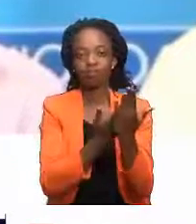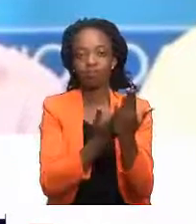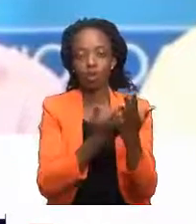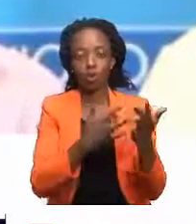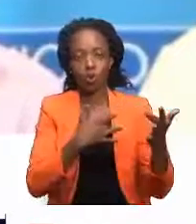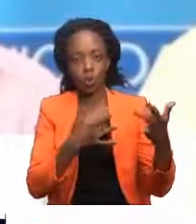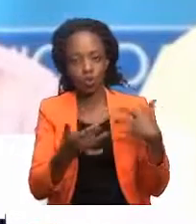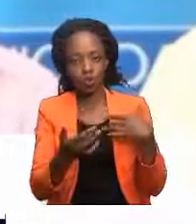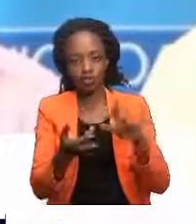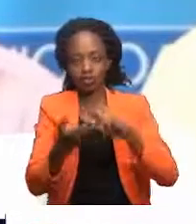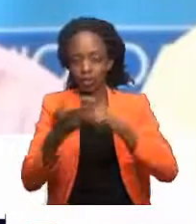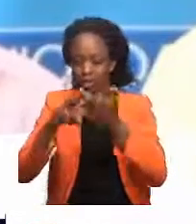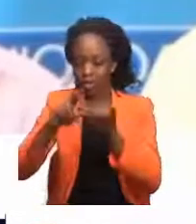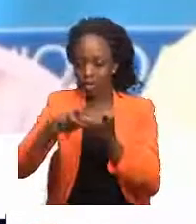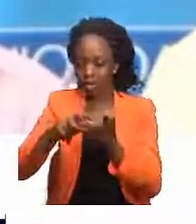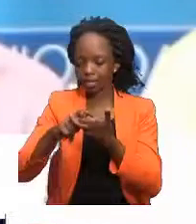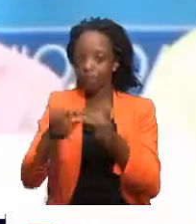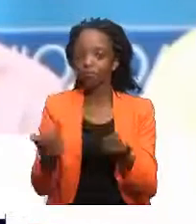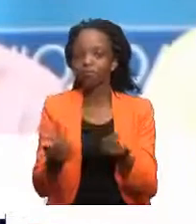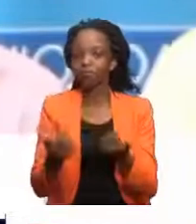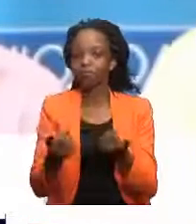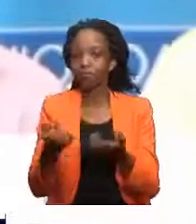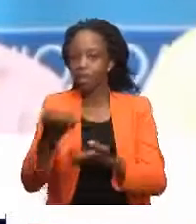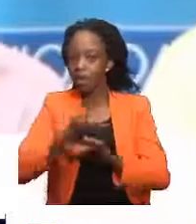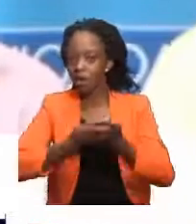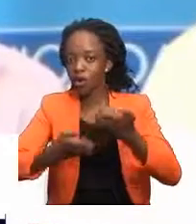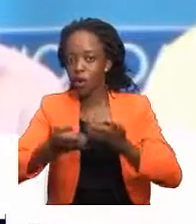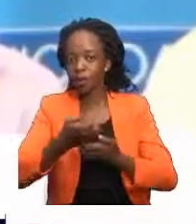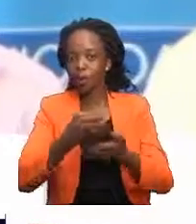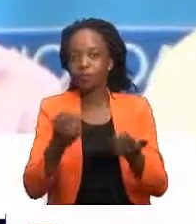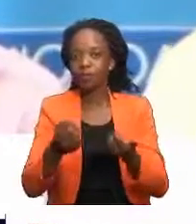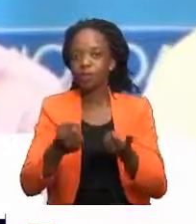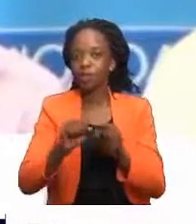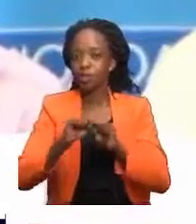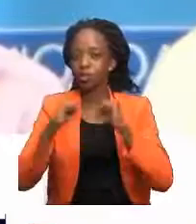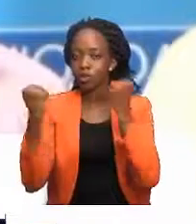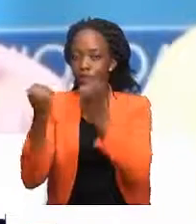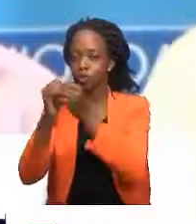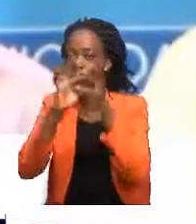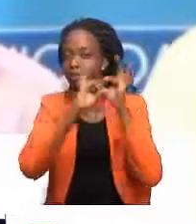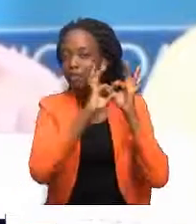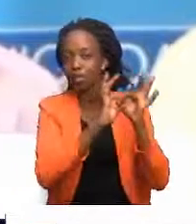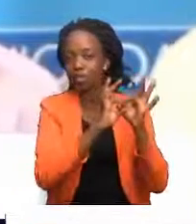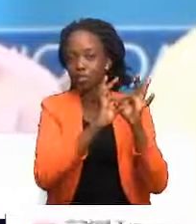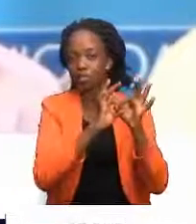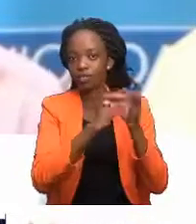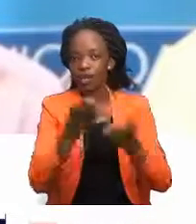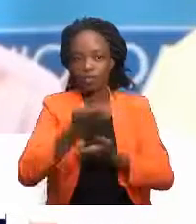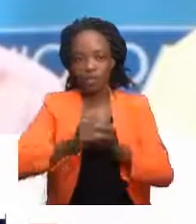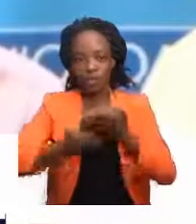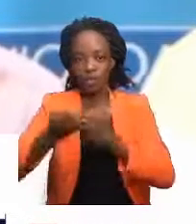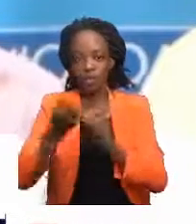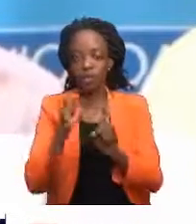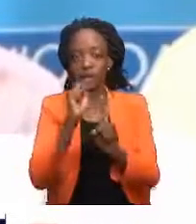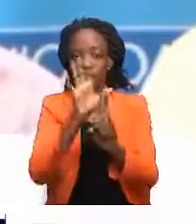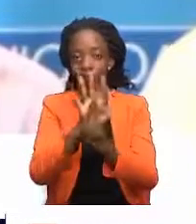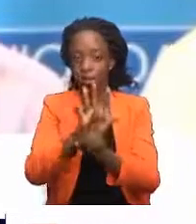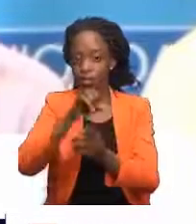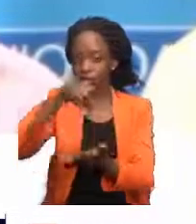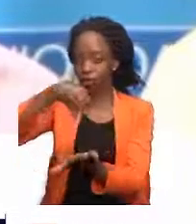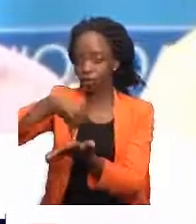considering relating to the viability, economic, social, cultural and environmental impacts,